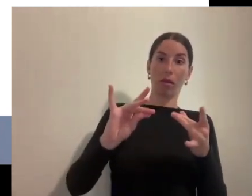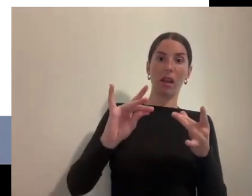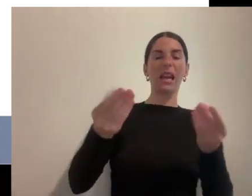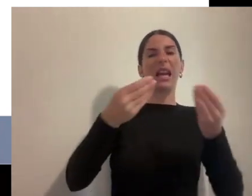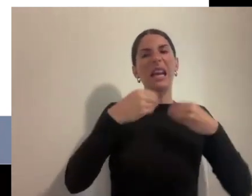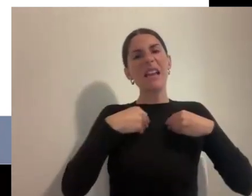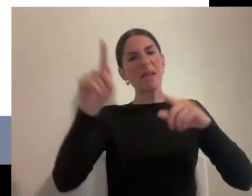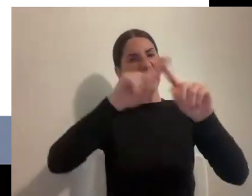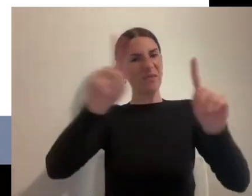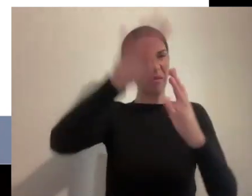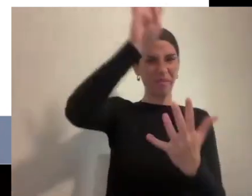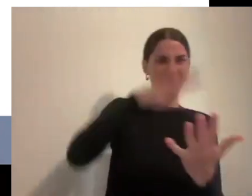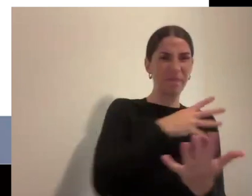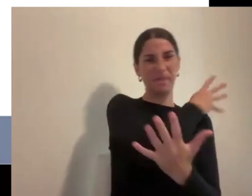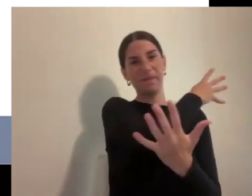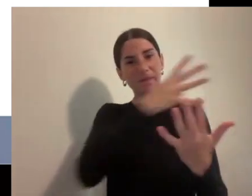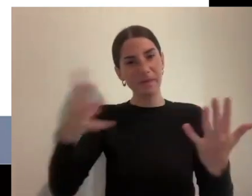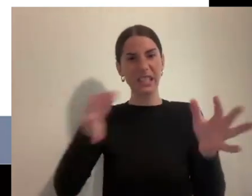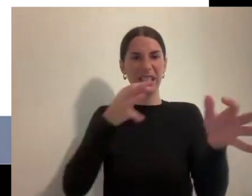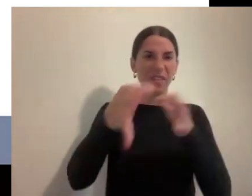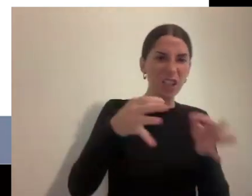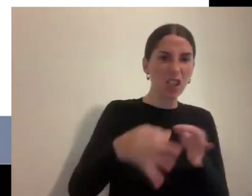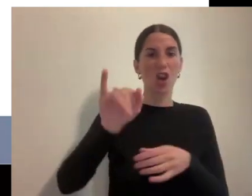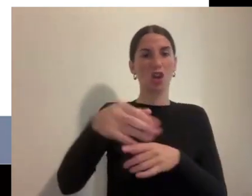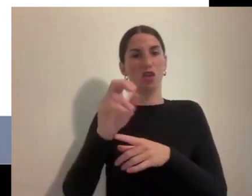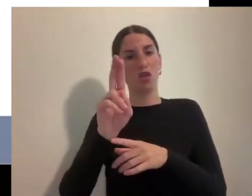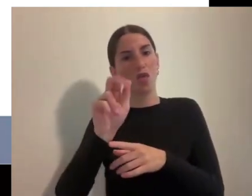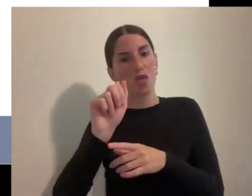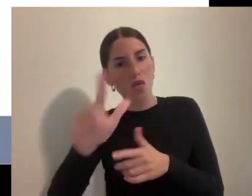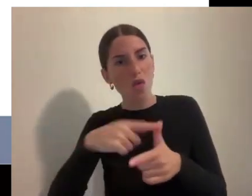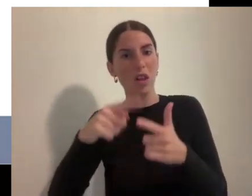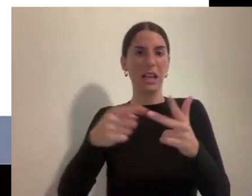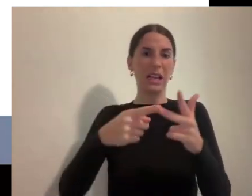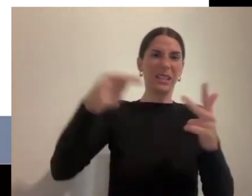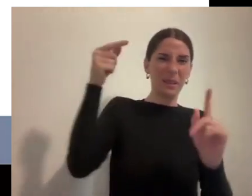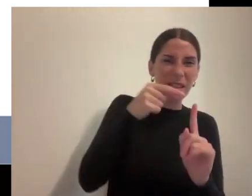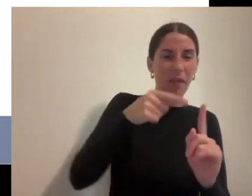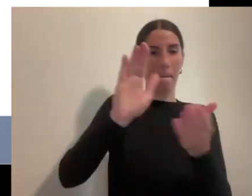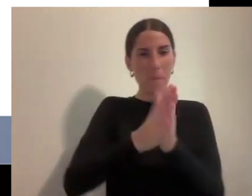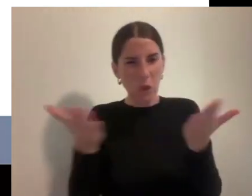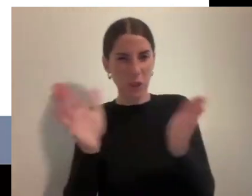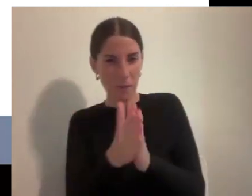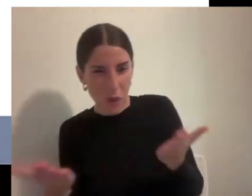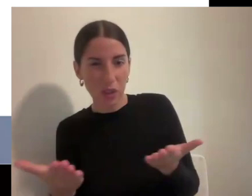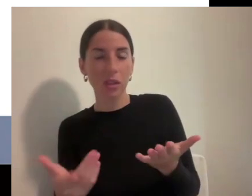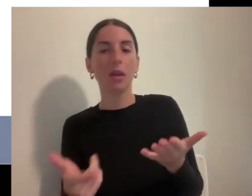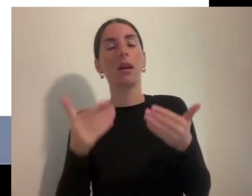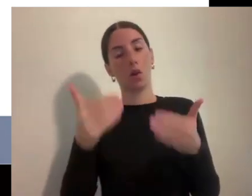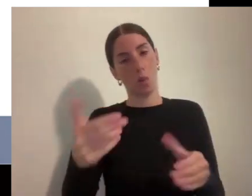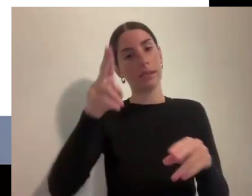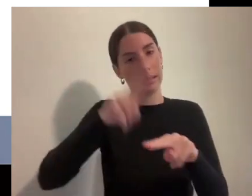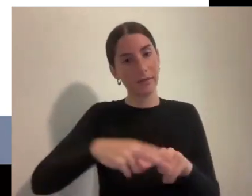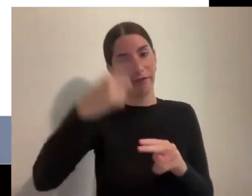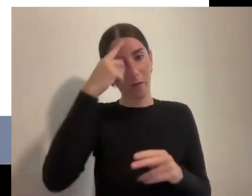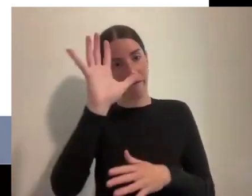encyclopedia on environmental matters, and these are all journals on the environment, and these are specific books, go and sit down for 5 hours and